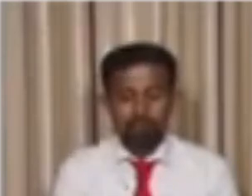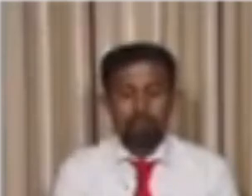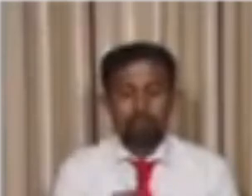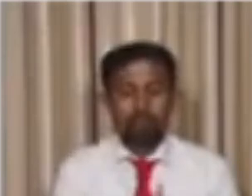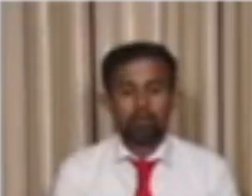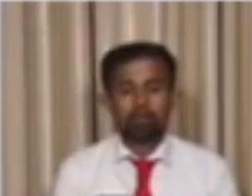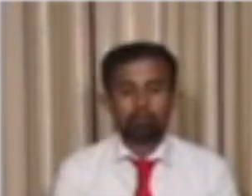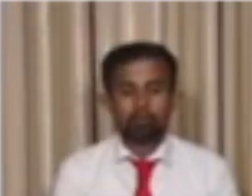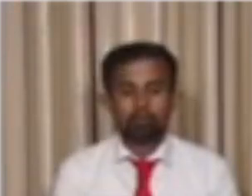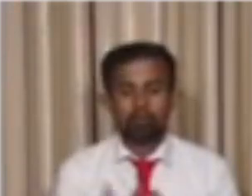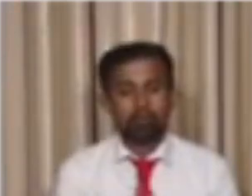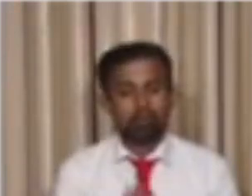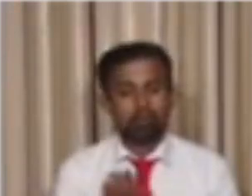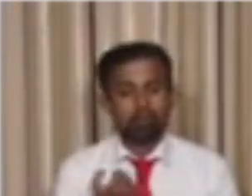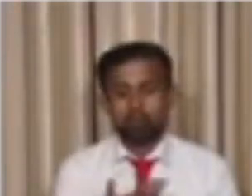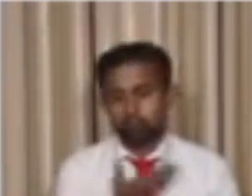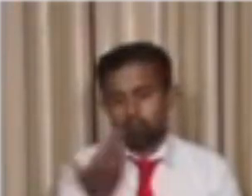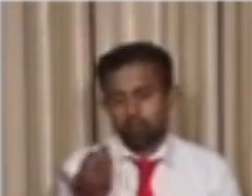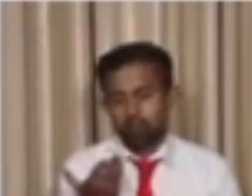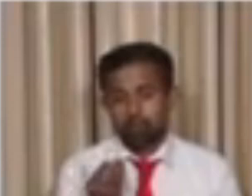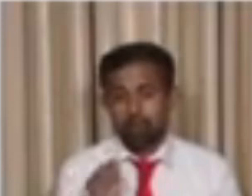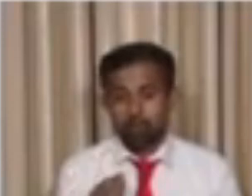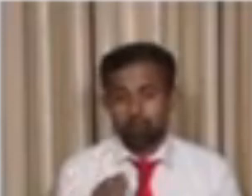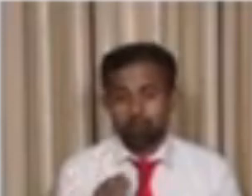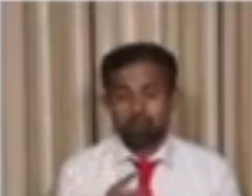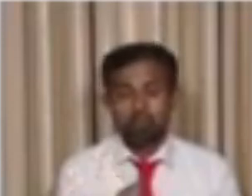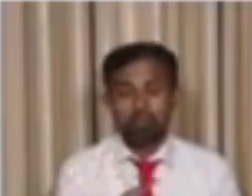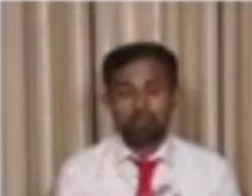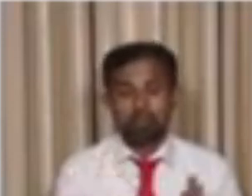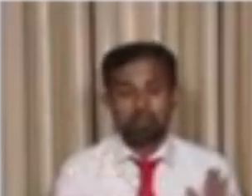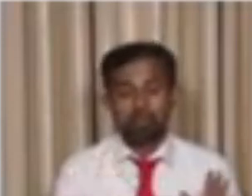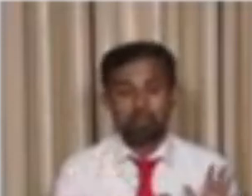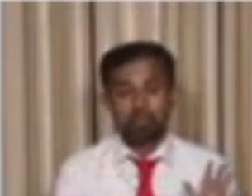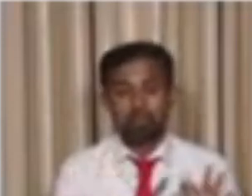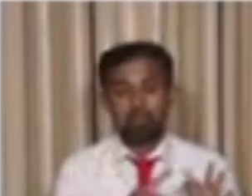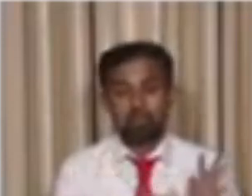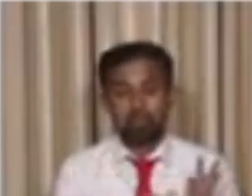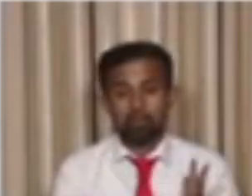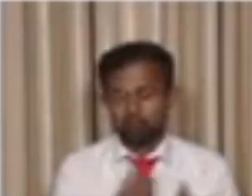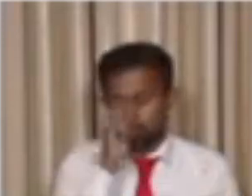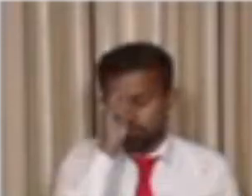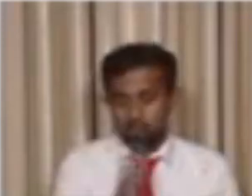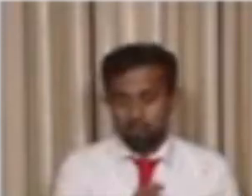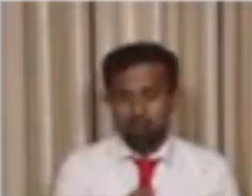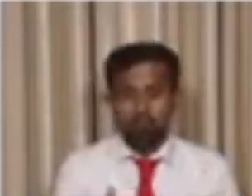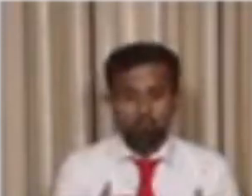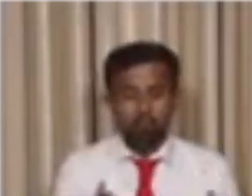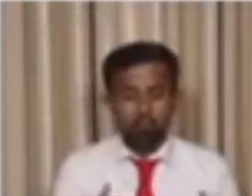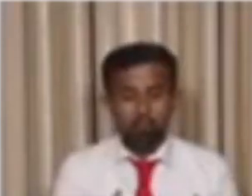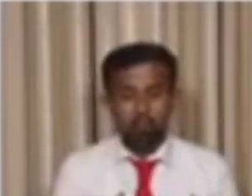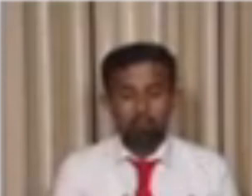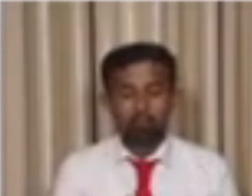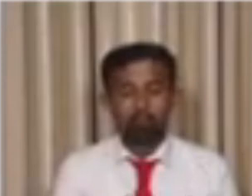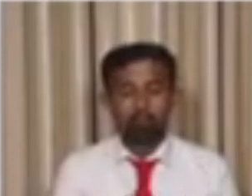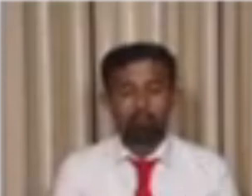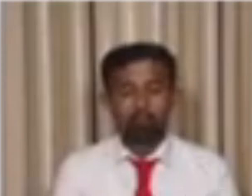continued to bargain, and eventually they managed to succeed in getting the government to agree for